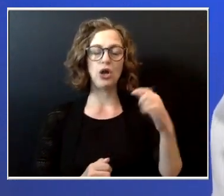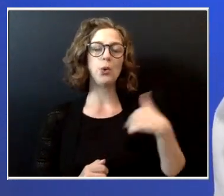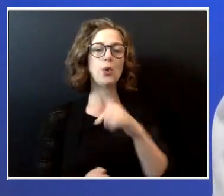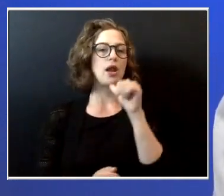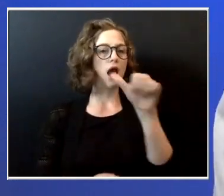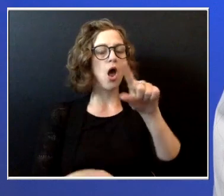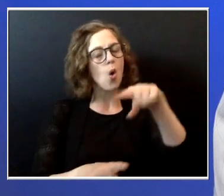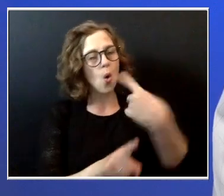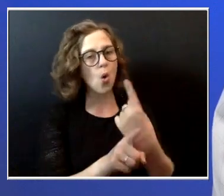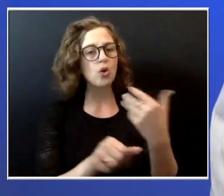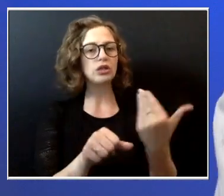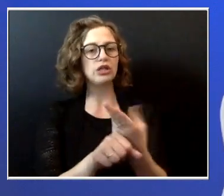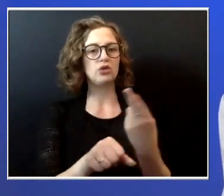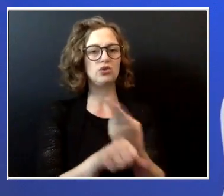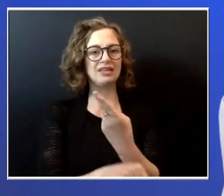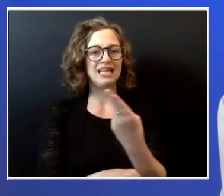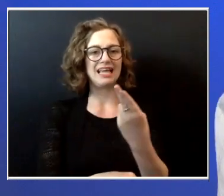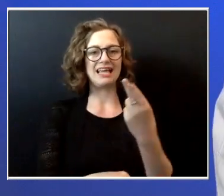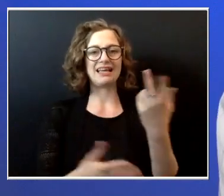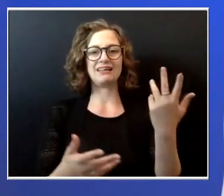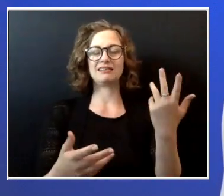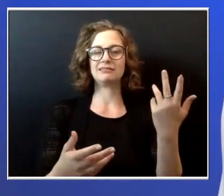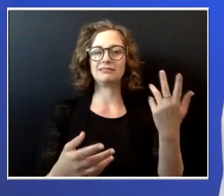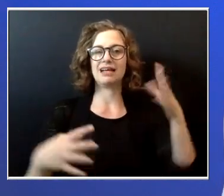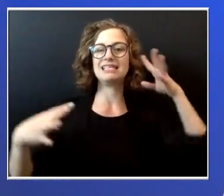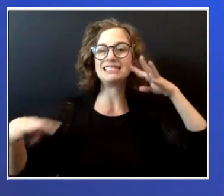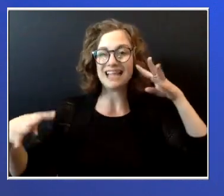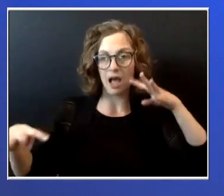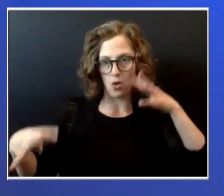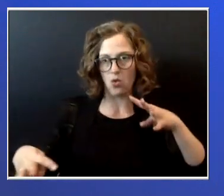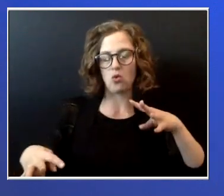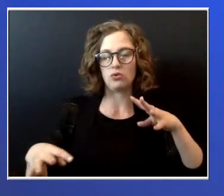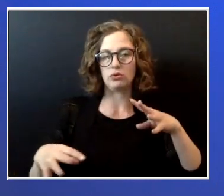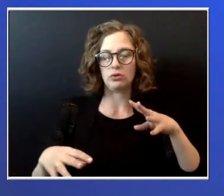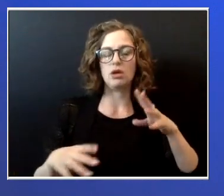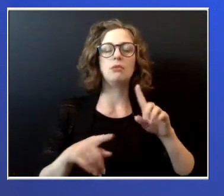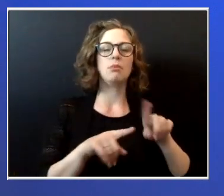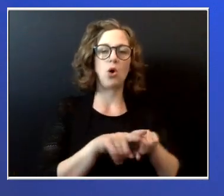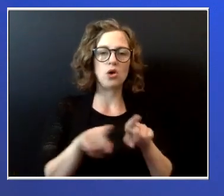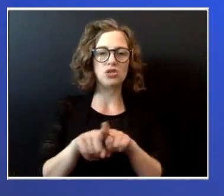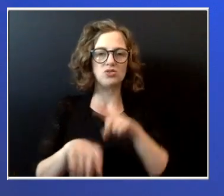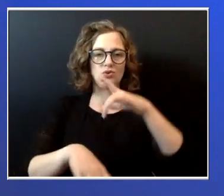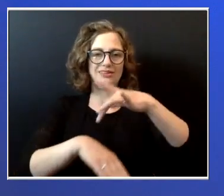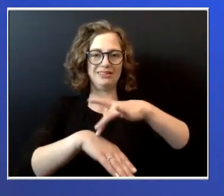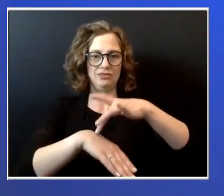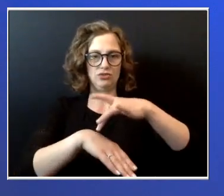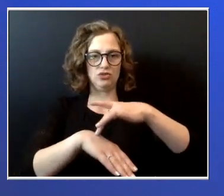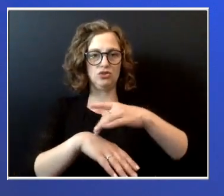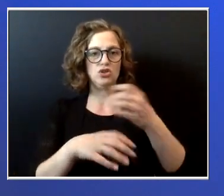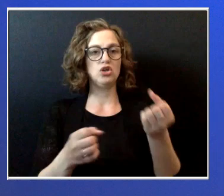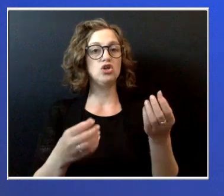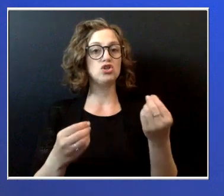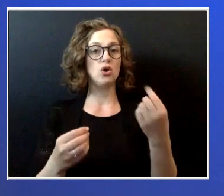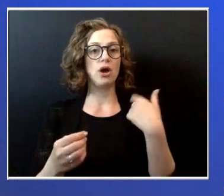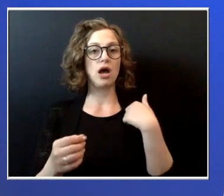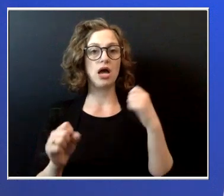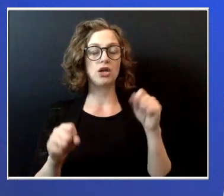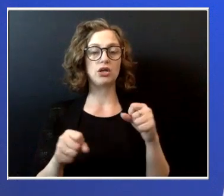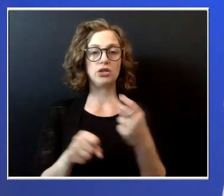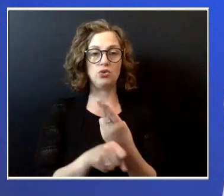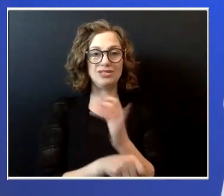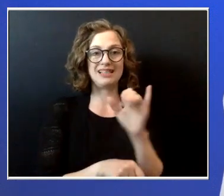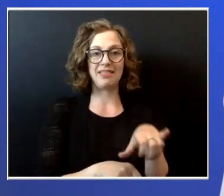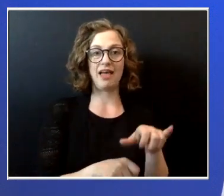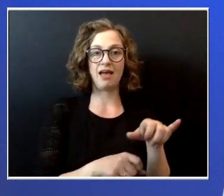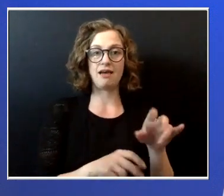using somatosensory or touch. So at a basic level, I can take something like this vibrating massage tool and